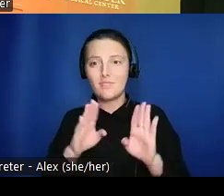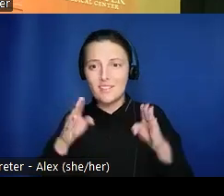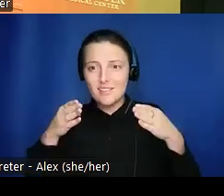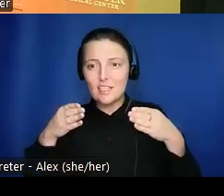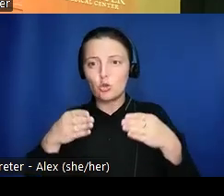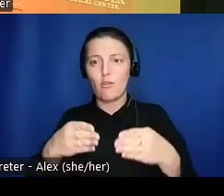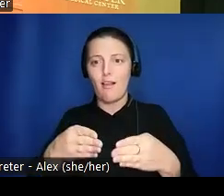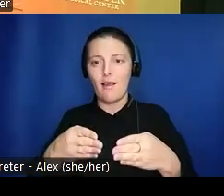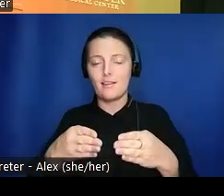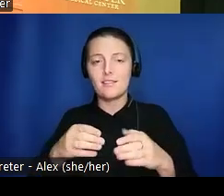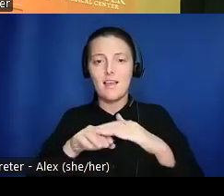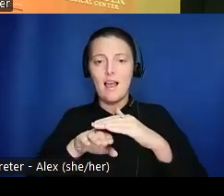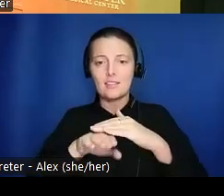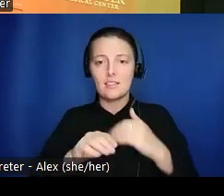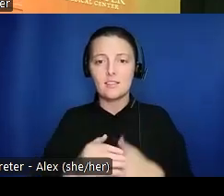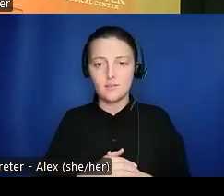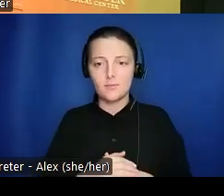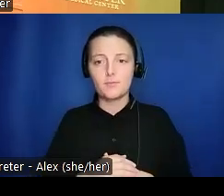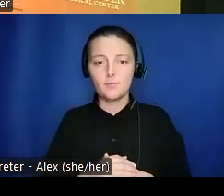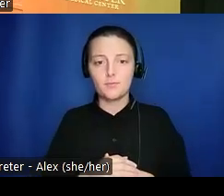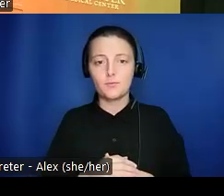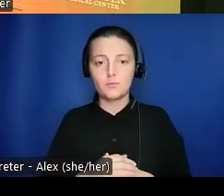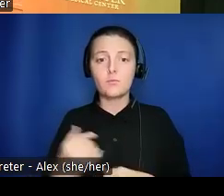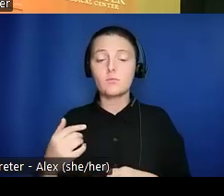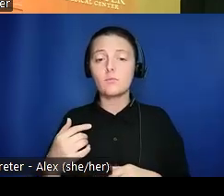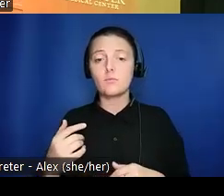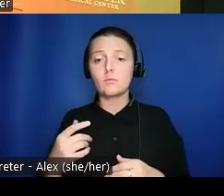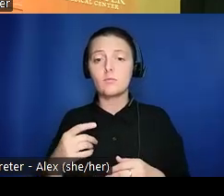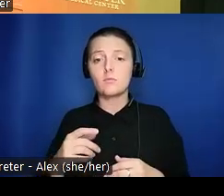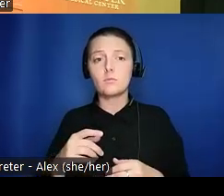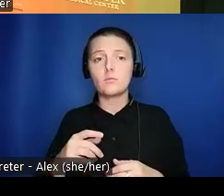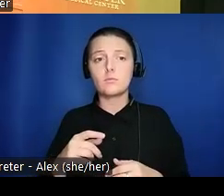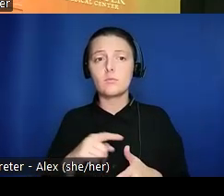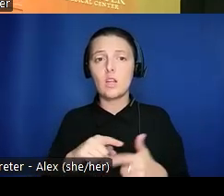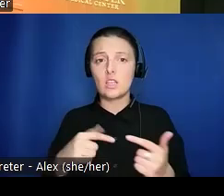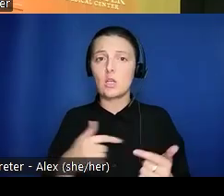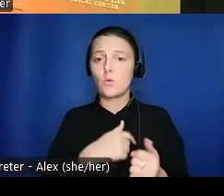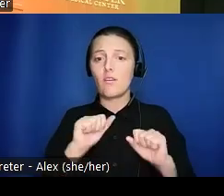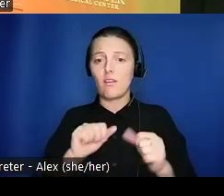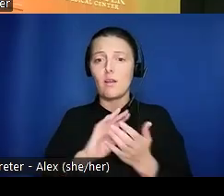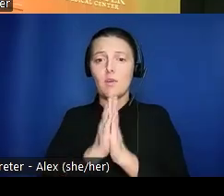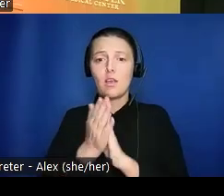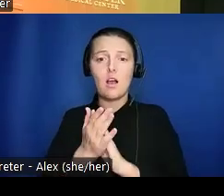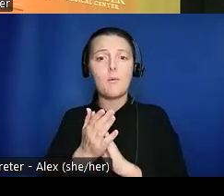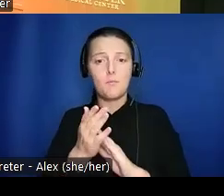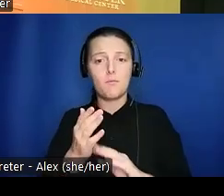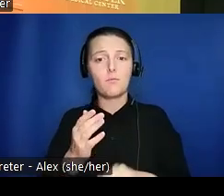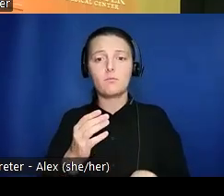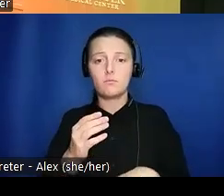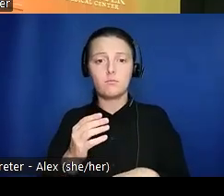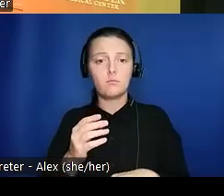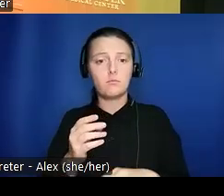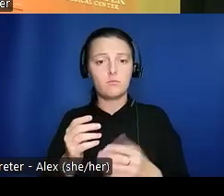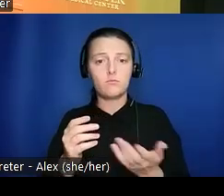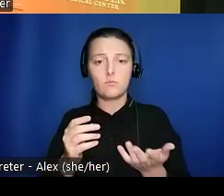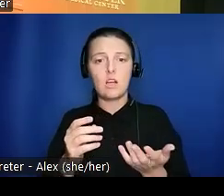single coordinated front door to the all ambulatory psychiatry services. It's going to be a tough task, by the way, because we